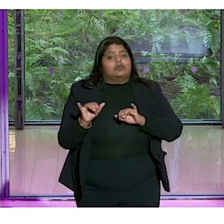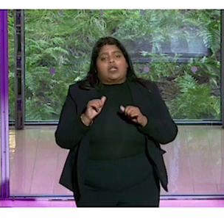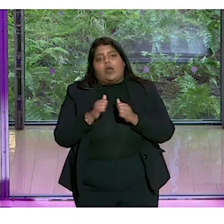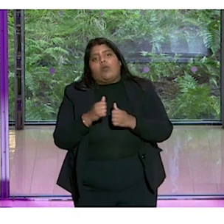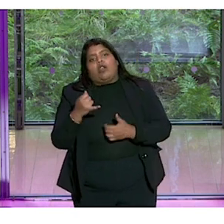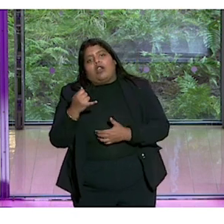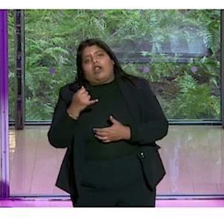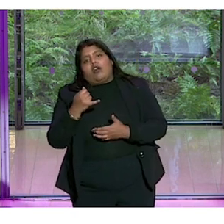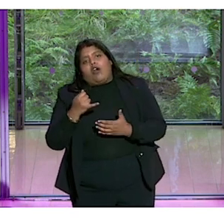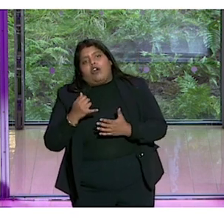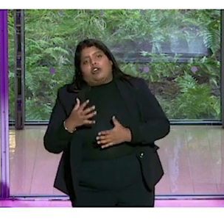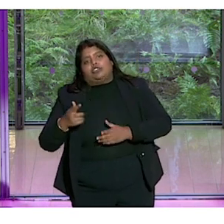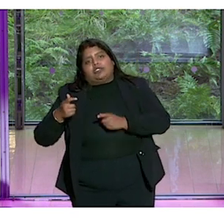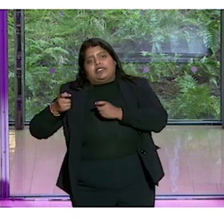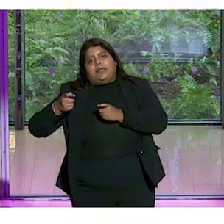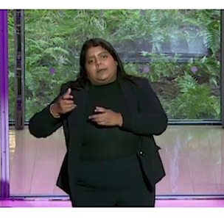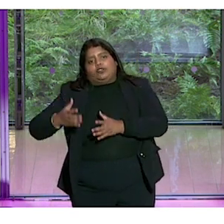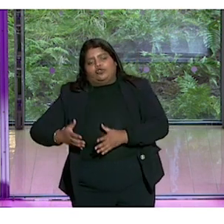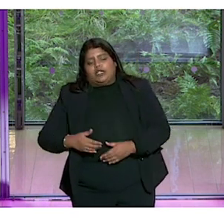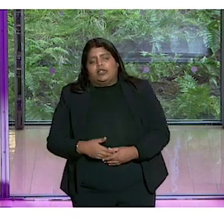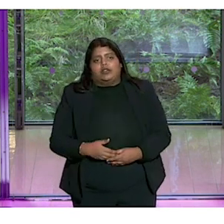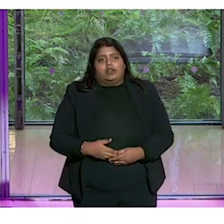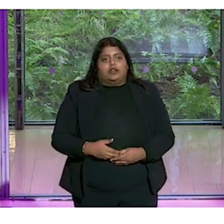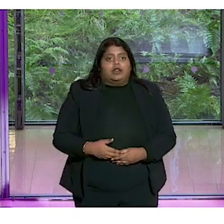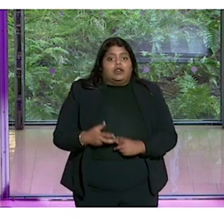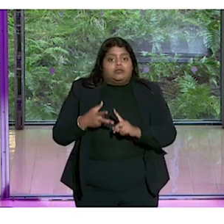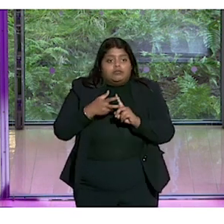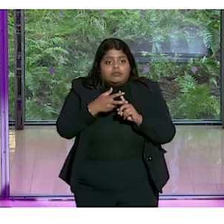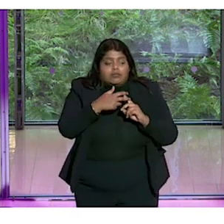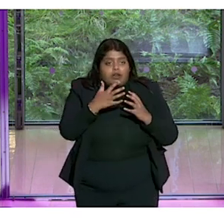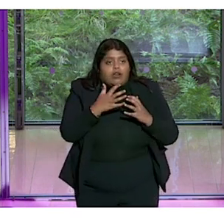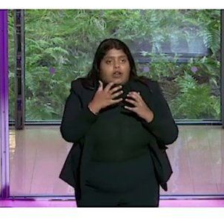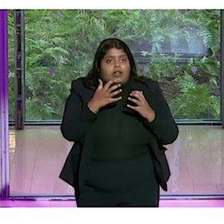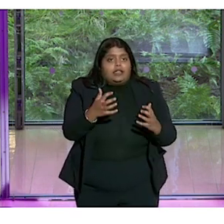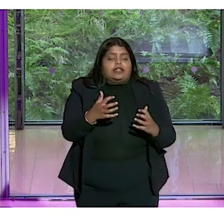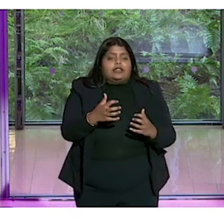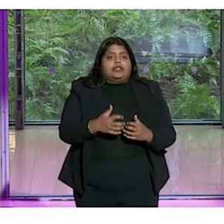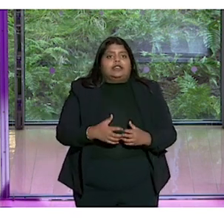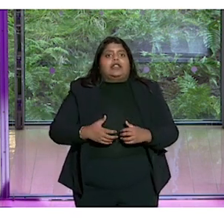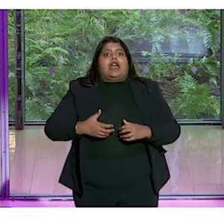smarter, cultivate those audiences, and drive revenue.